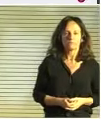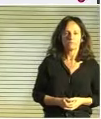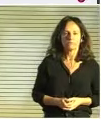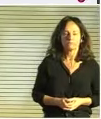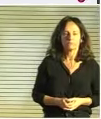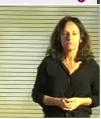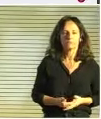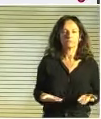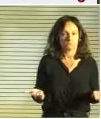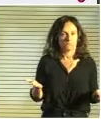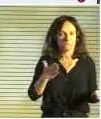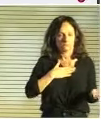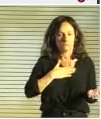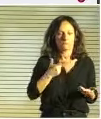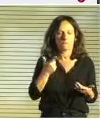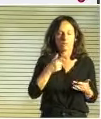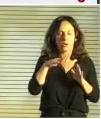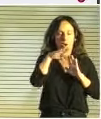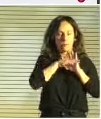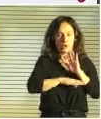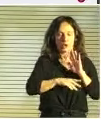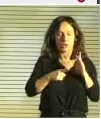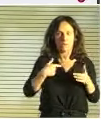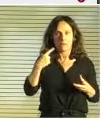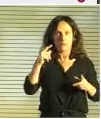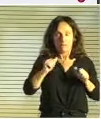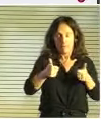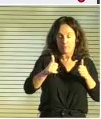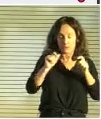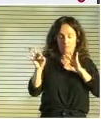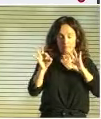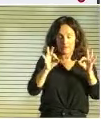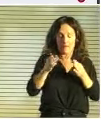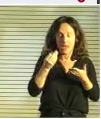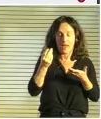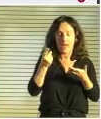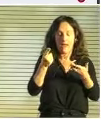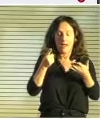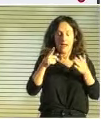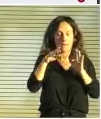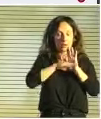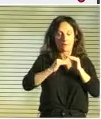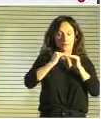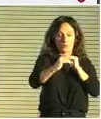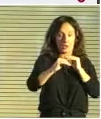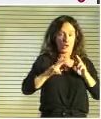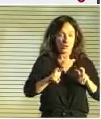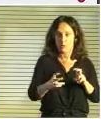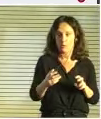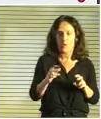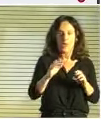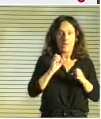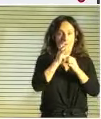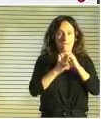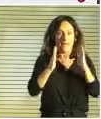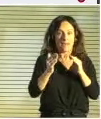sustainability agenda, and this was directly before the pandemic started, we started the discussion